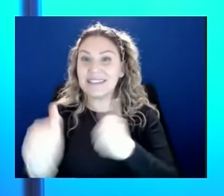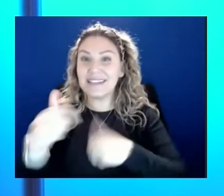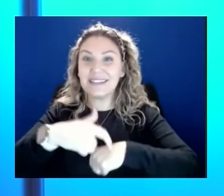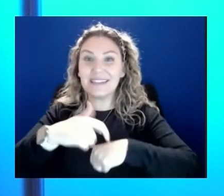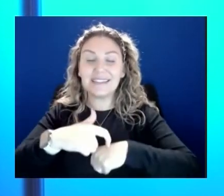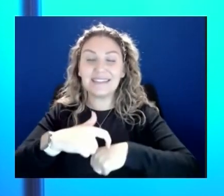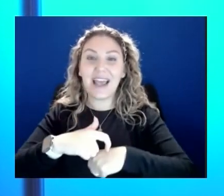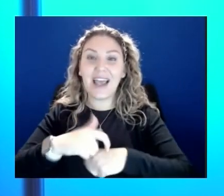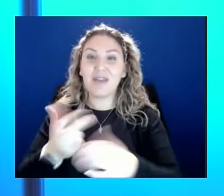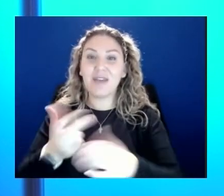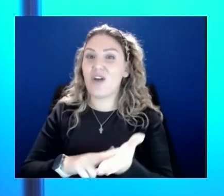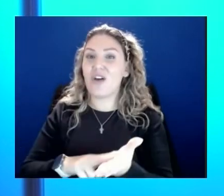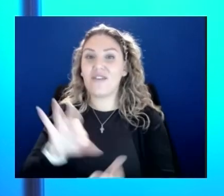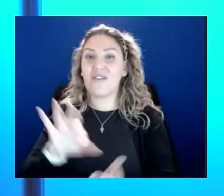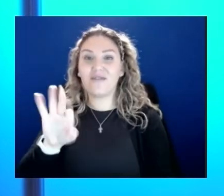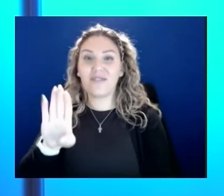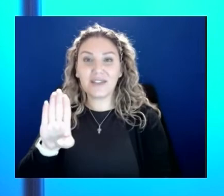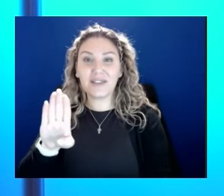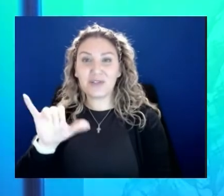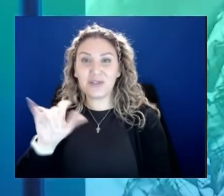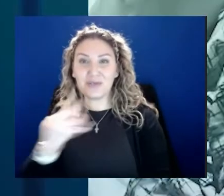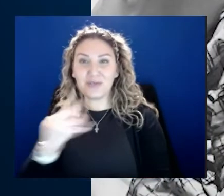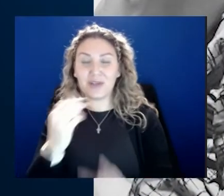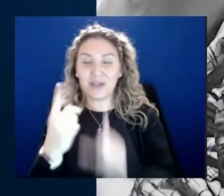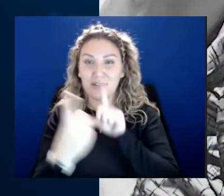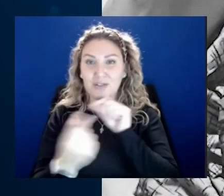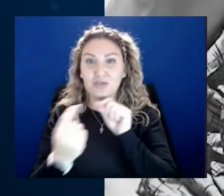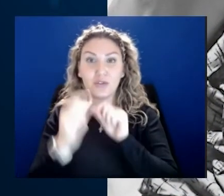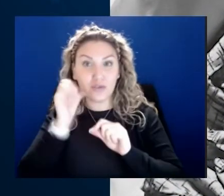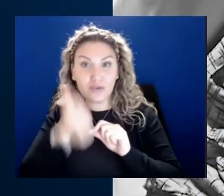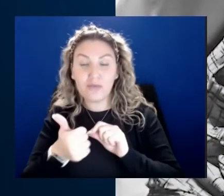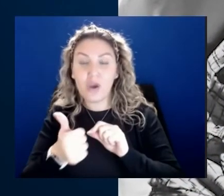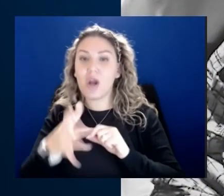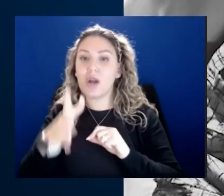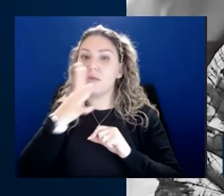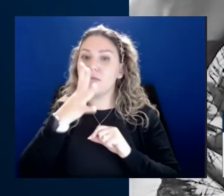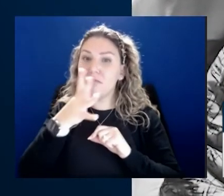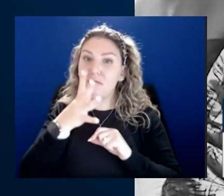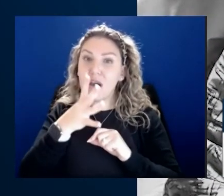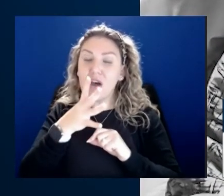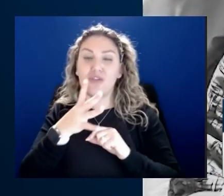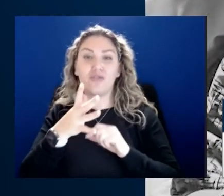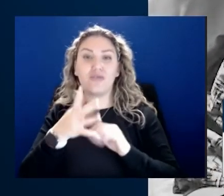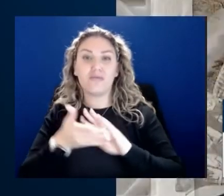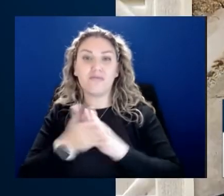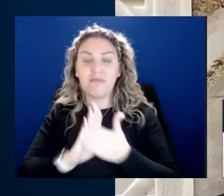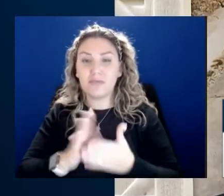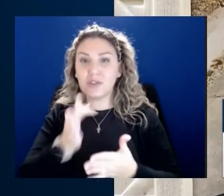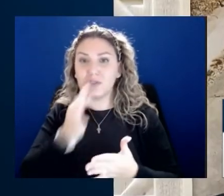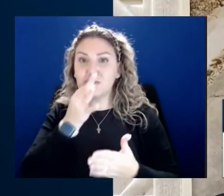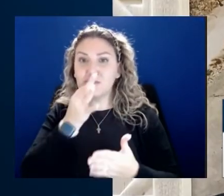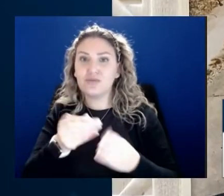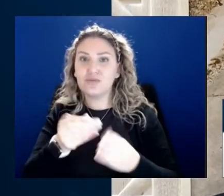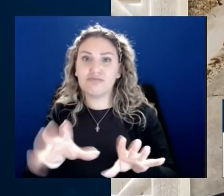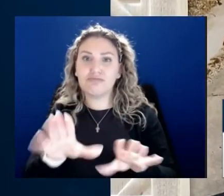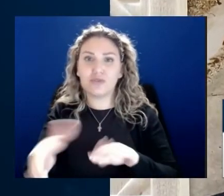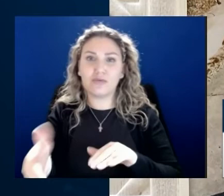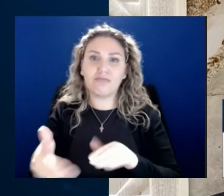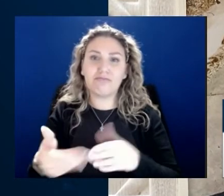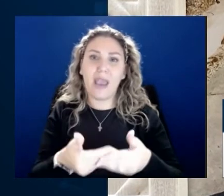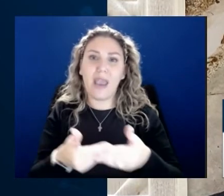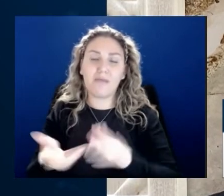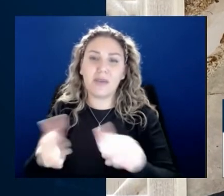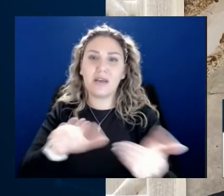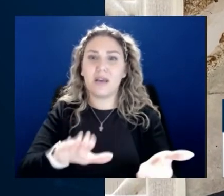and Twitter. Coming up tomorrow, a mother-to-be loses her baby during the height of the COVID-19 pandemic, how she turned her